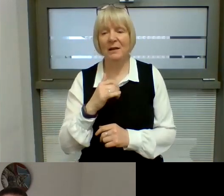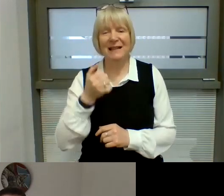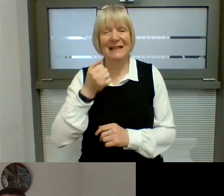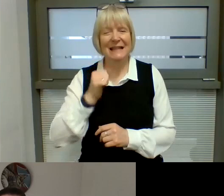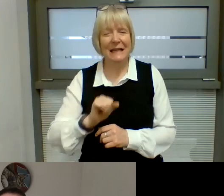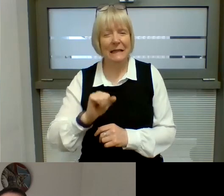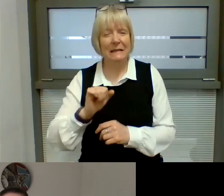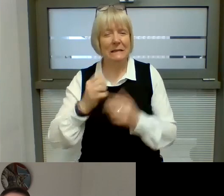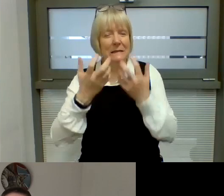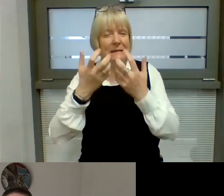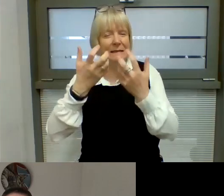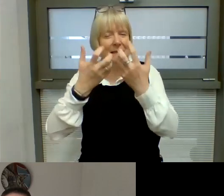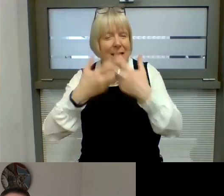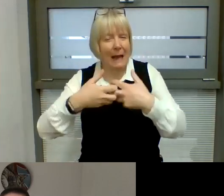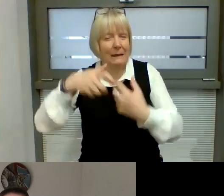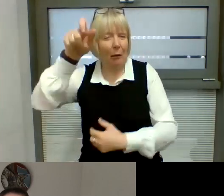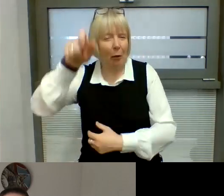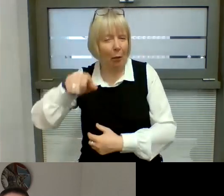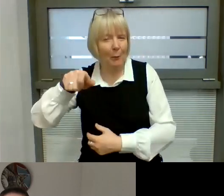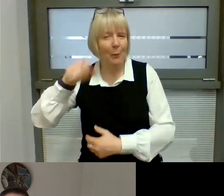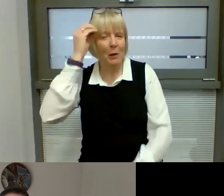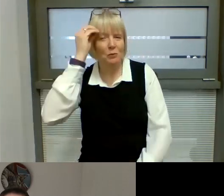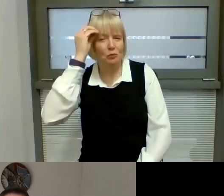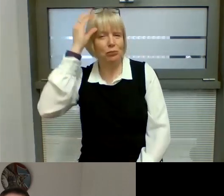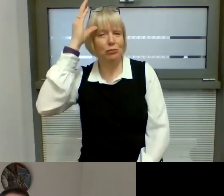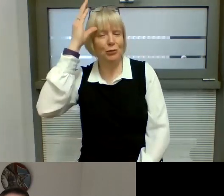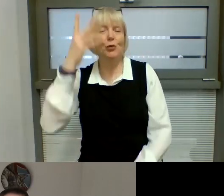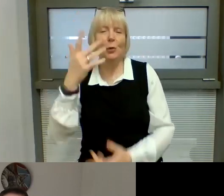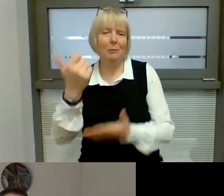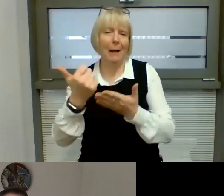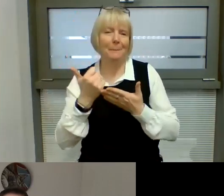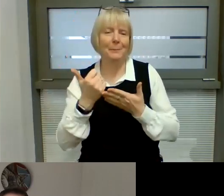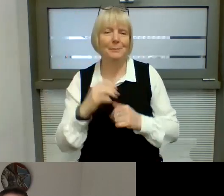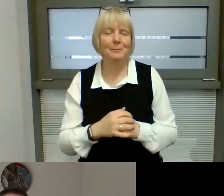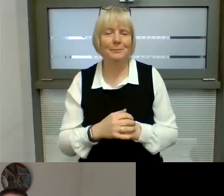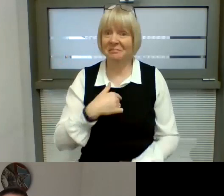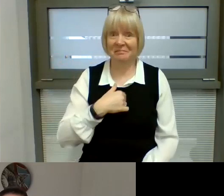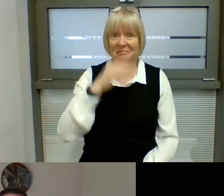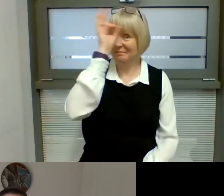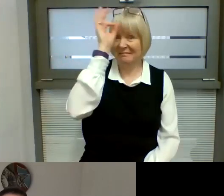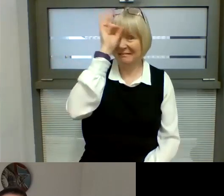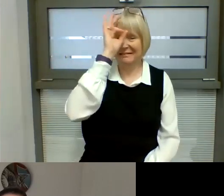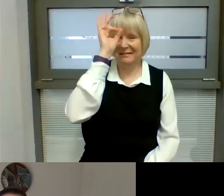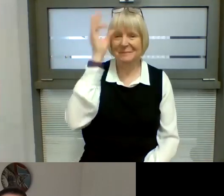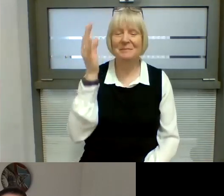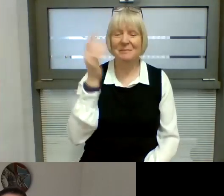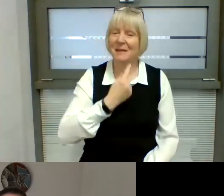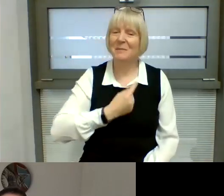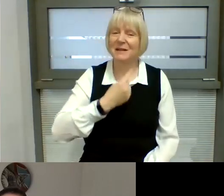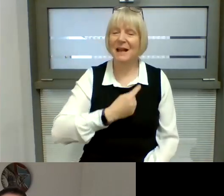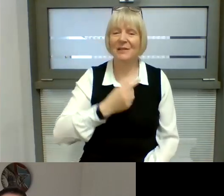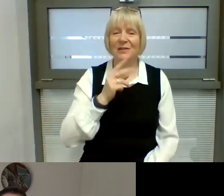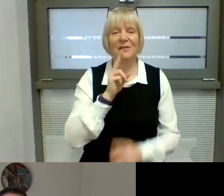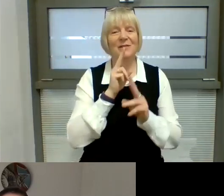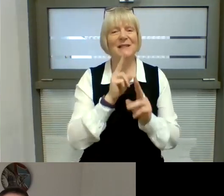knowledge to to look into that for me. Yeah, I can't say that I know too much about it myself, other than I've seen it occasionally